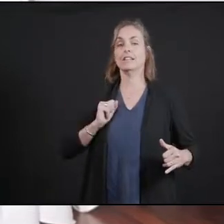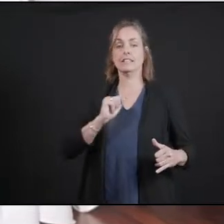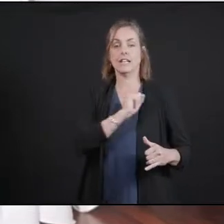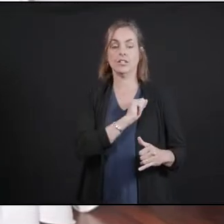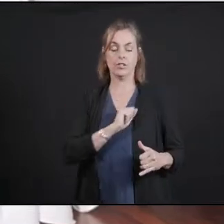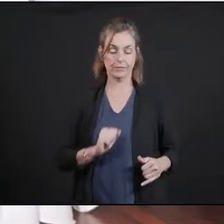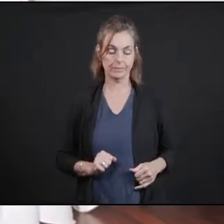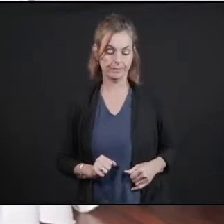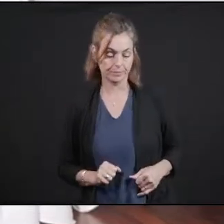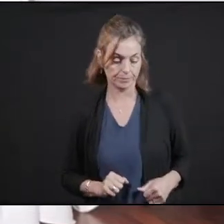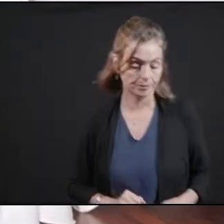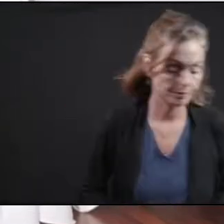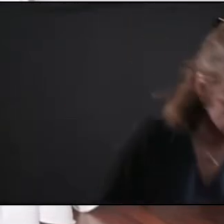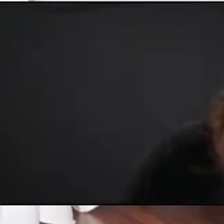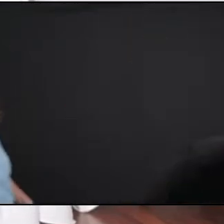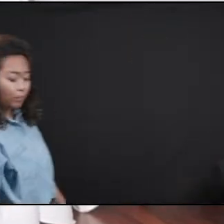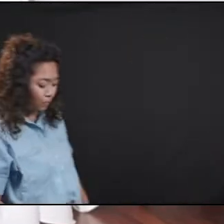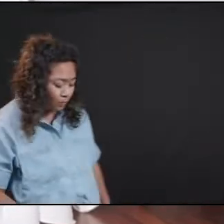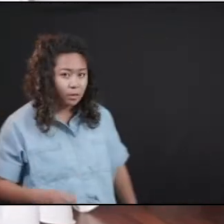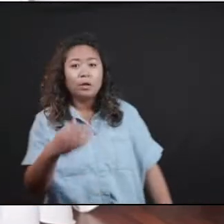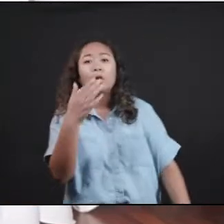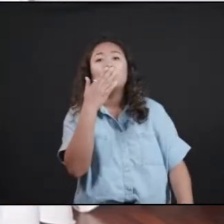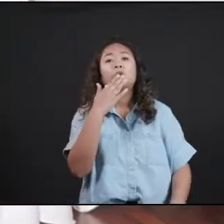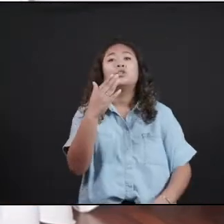EAP line, which is